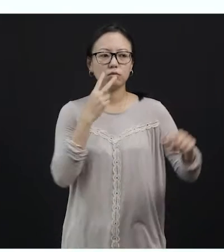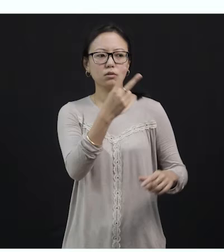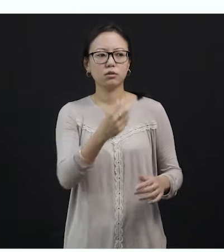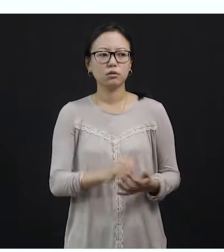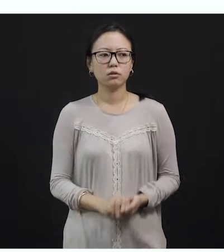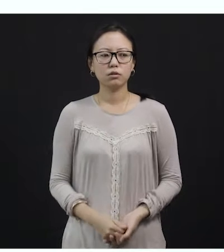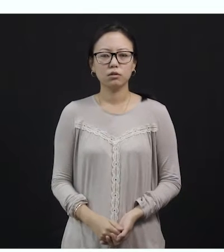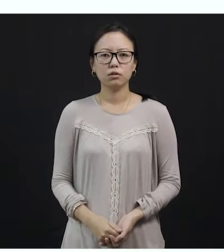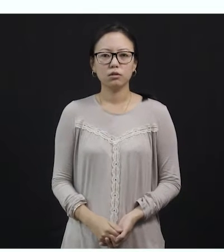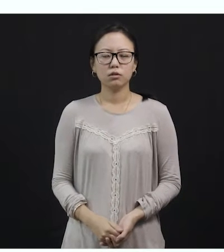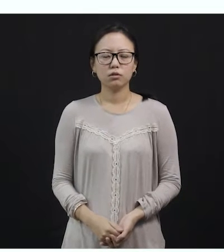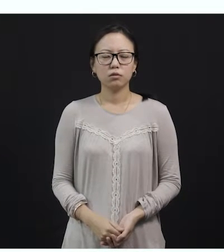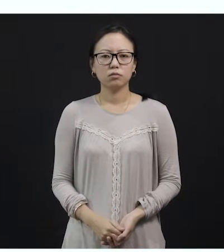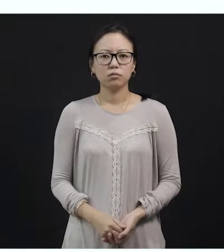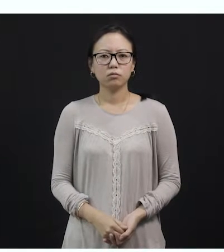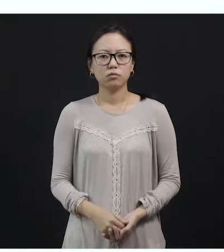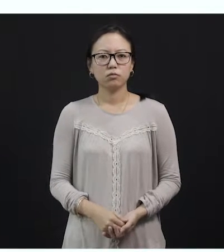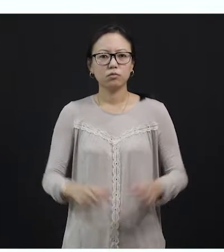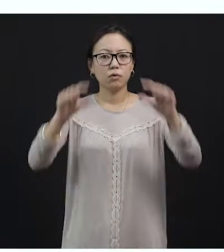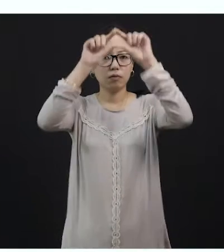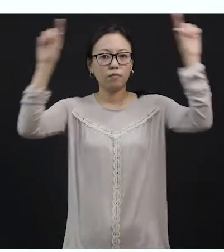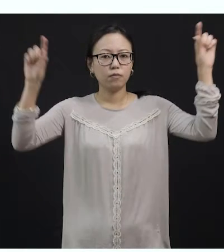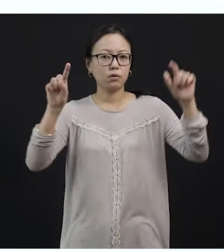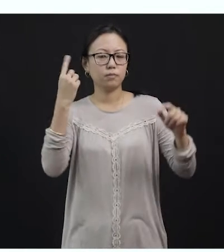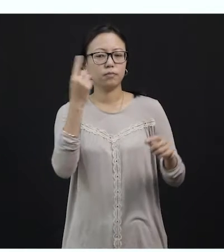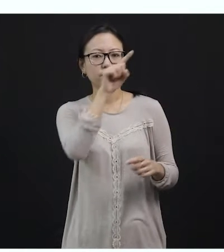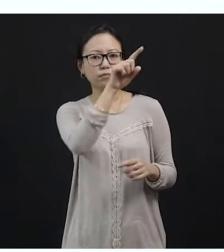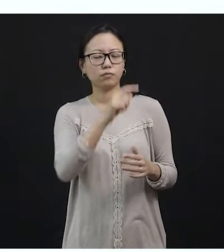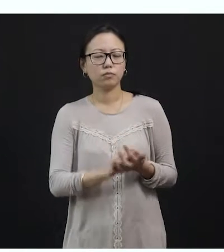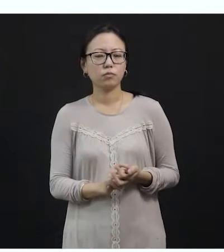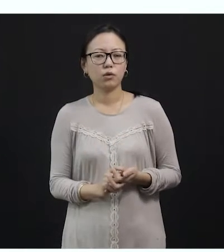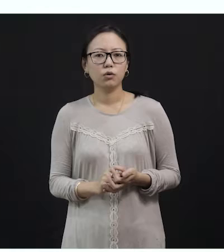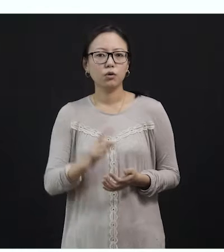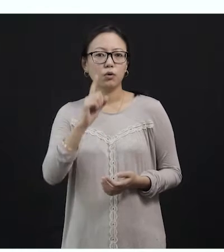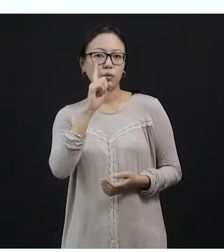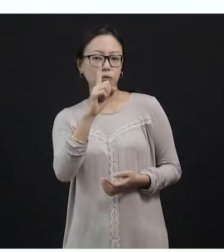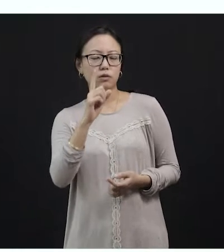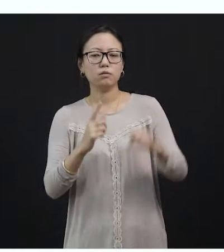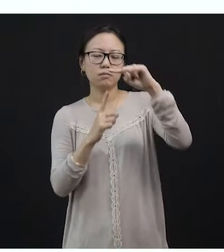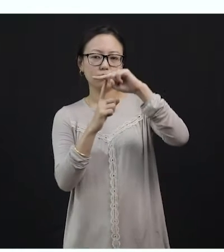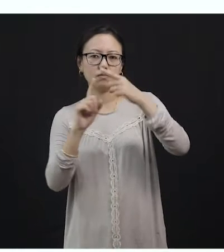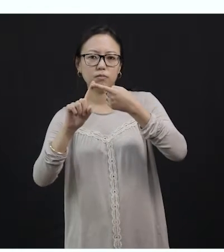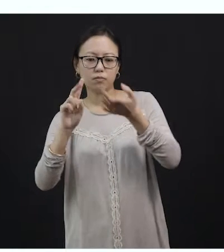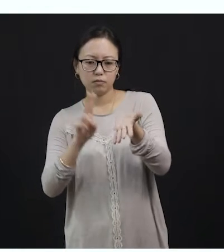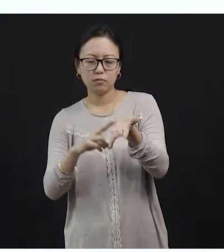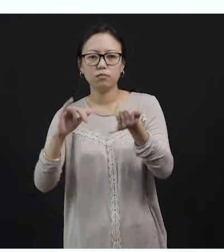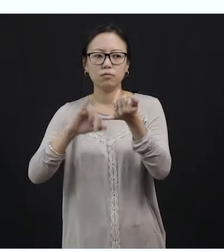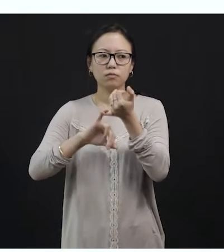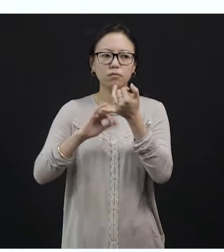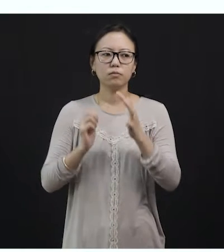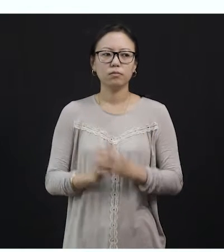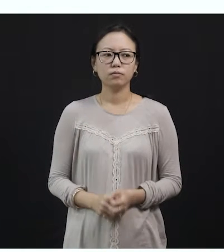represents 1/10. Okay? So, in the first column, in the first row, we